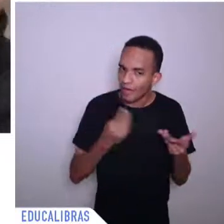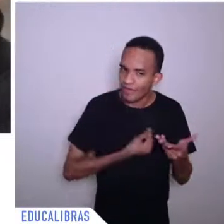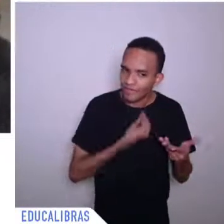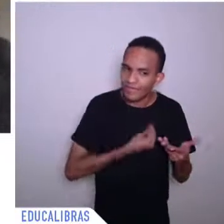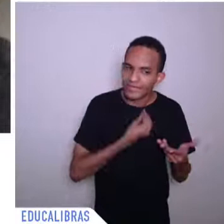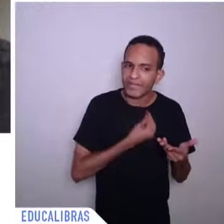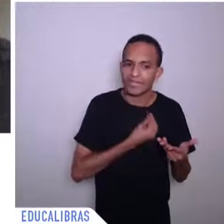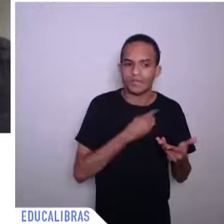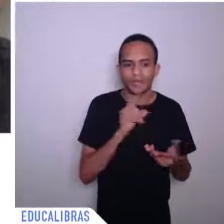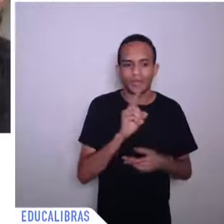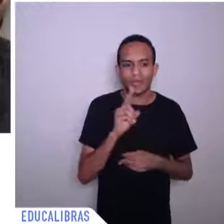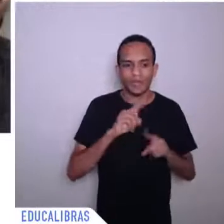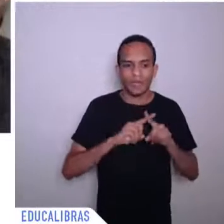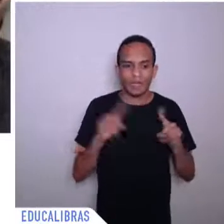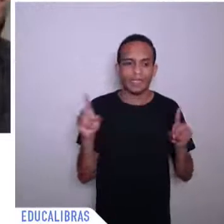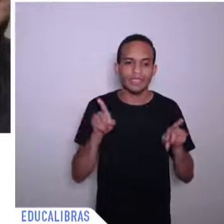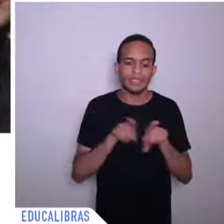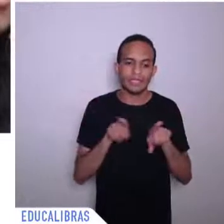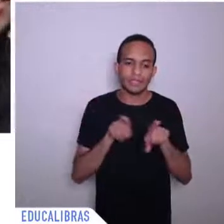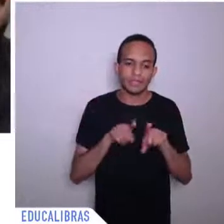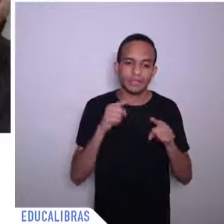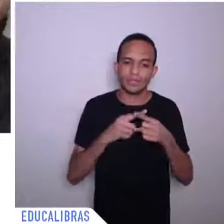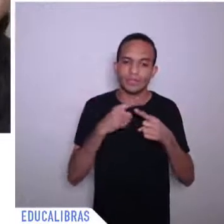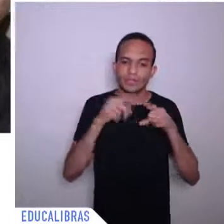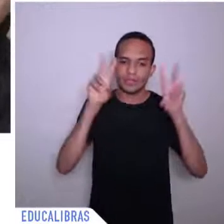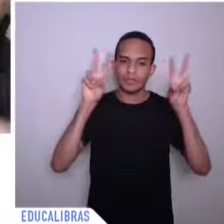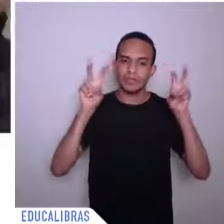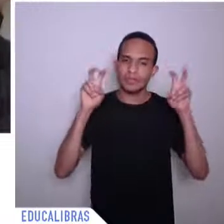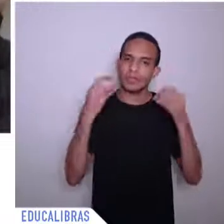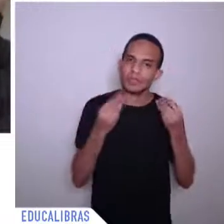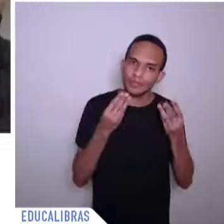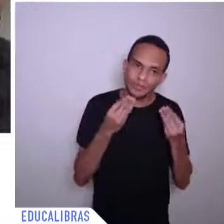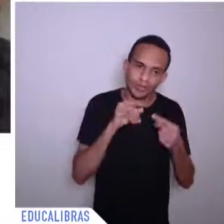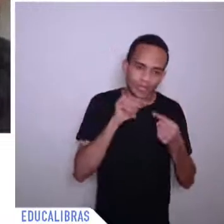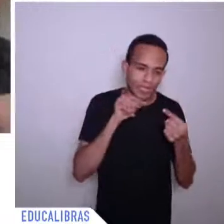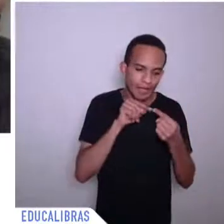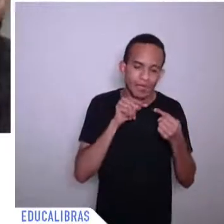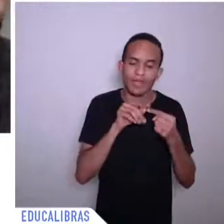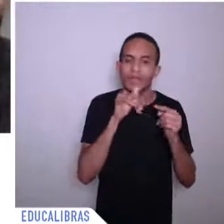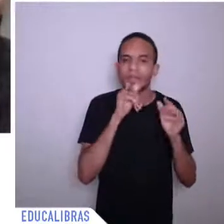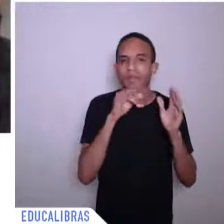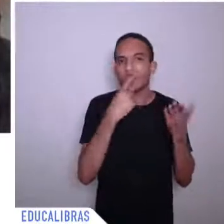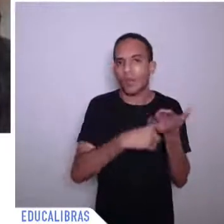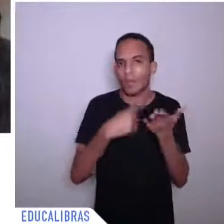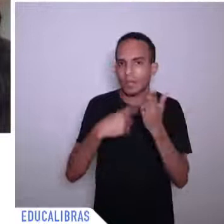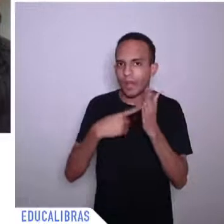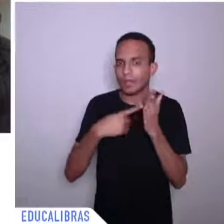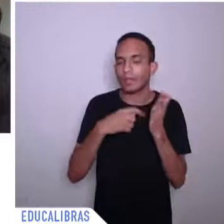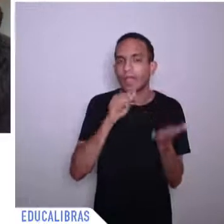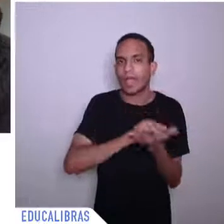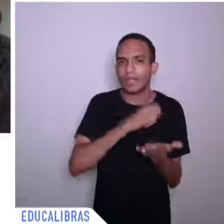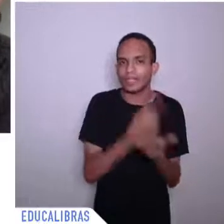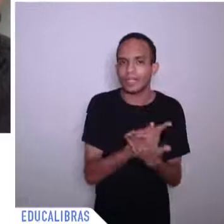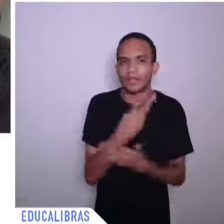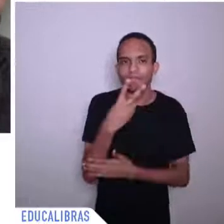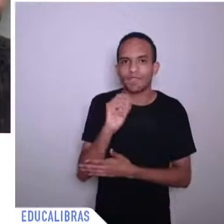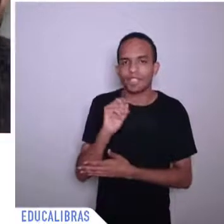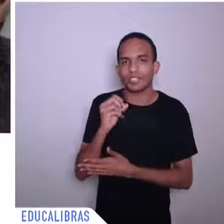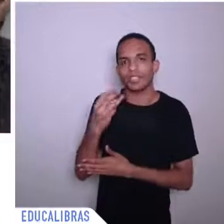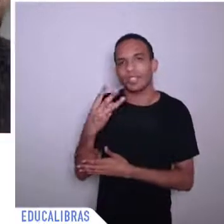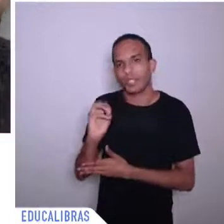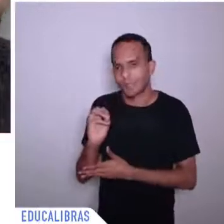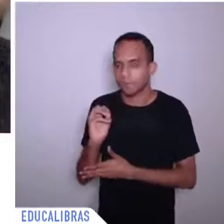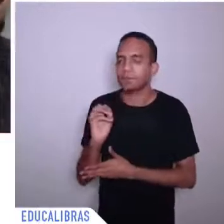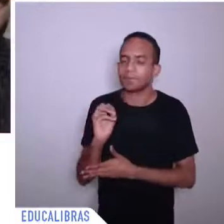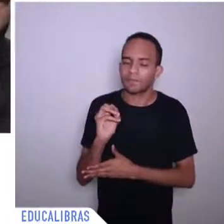important, especially because we are just a few weeks from the elections and also because it's a theme that is